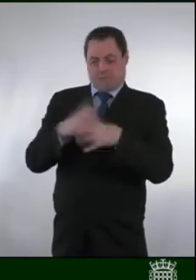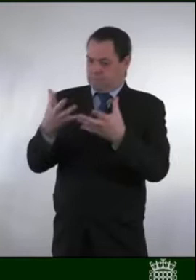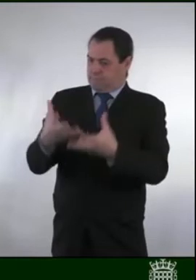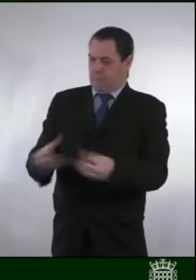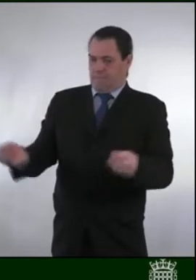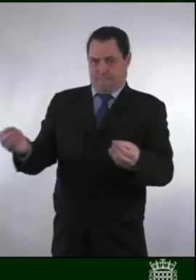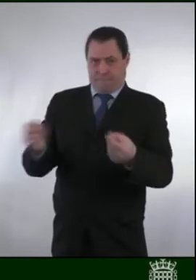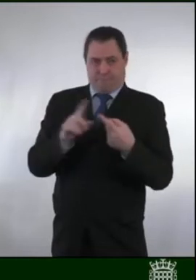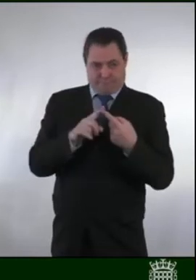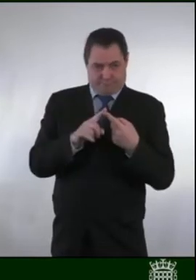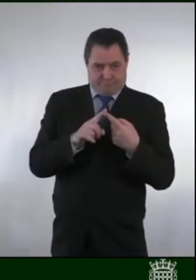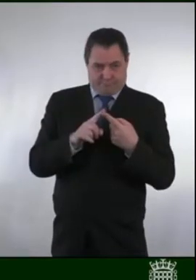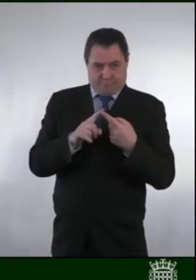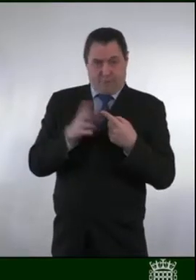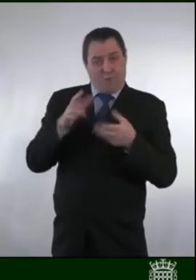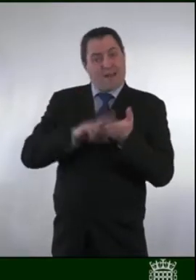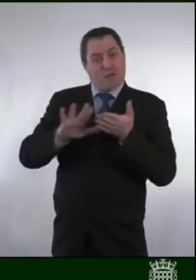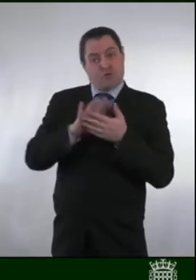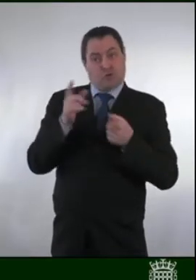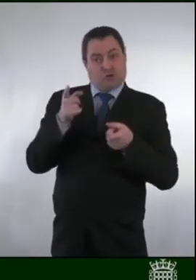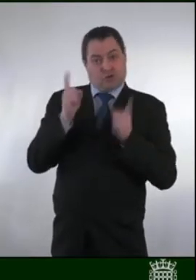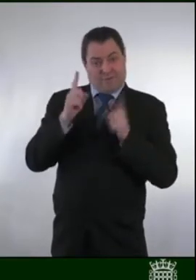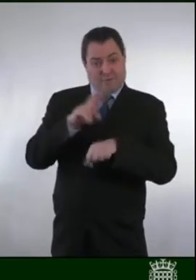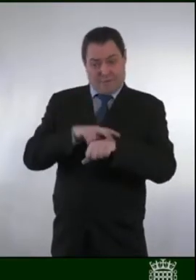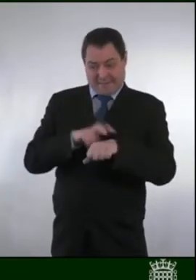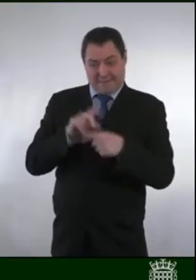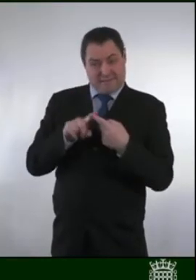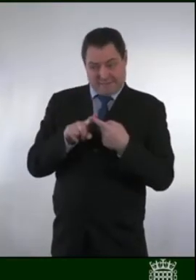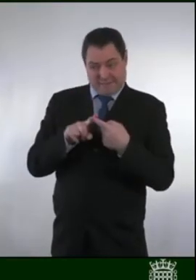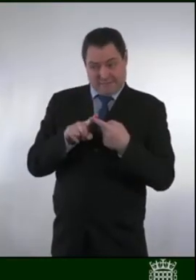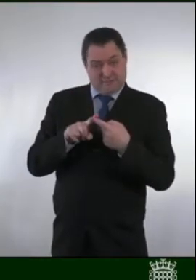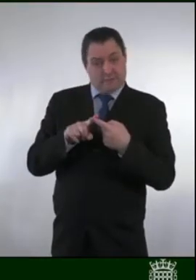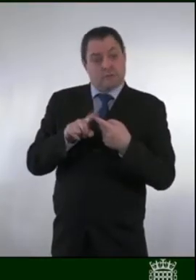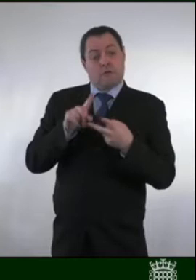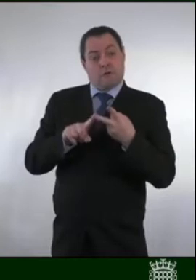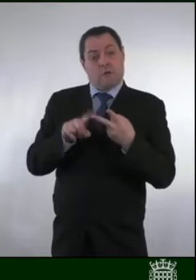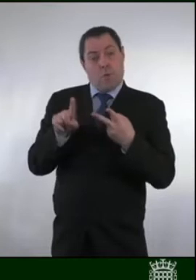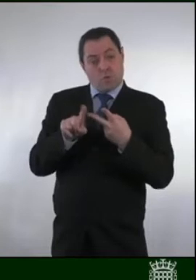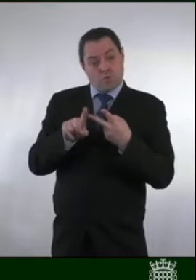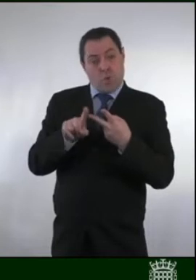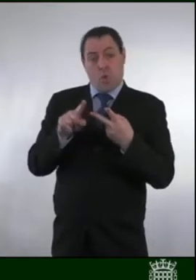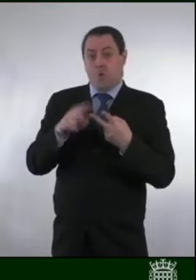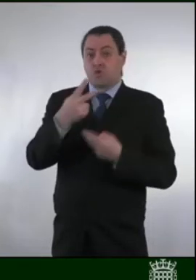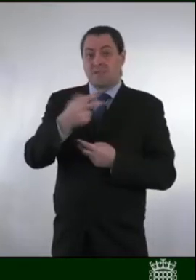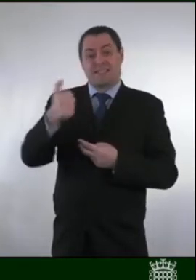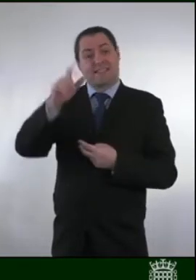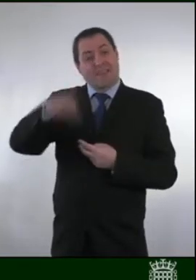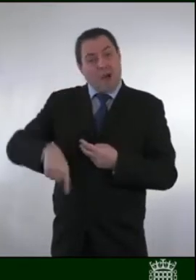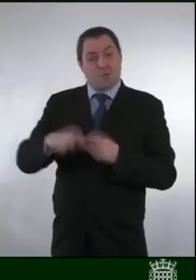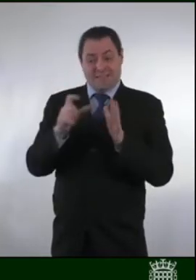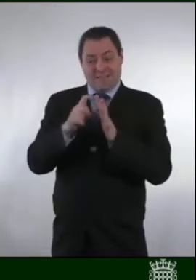is from the National Police Chiefs Council. I'm sure it's been briefed on this. In addition to that, 26,000 DNA